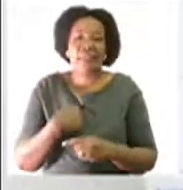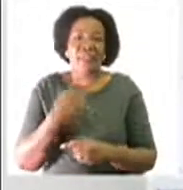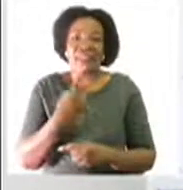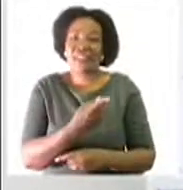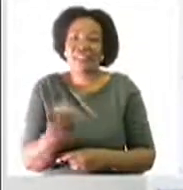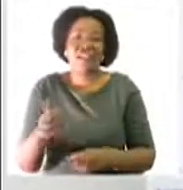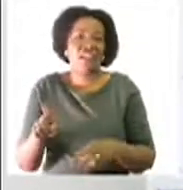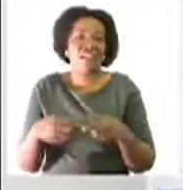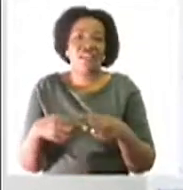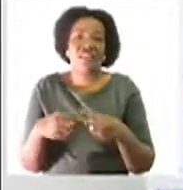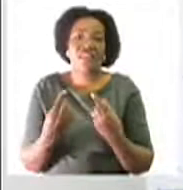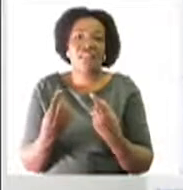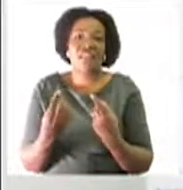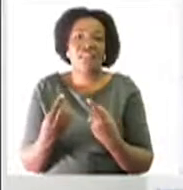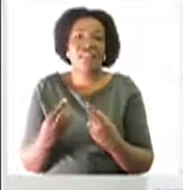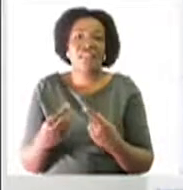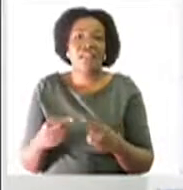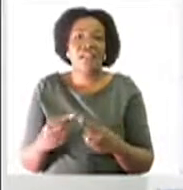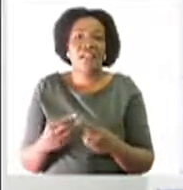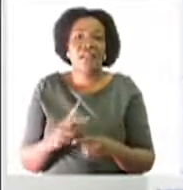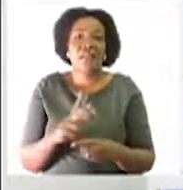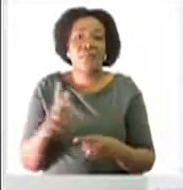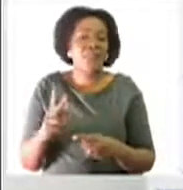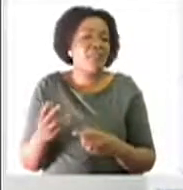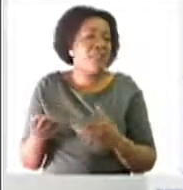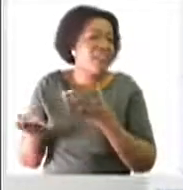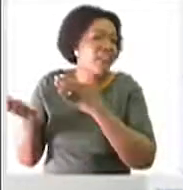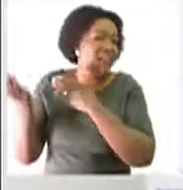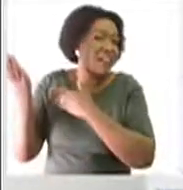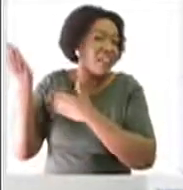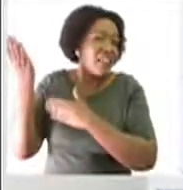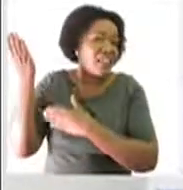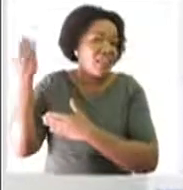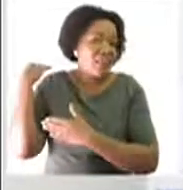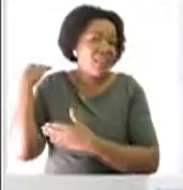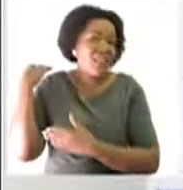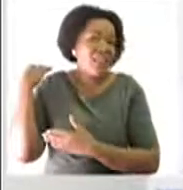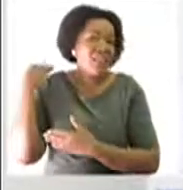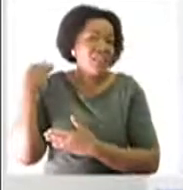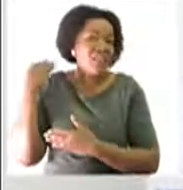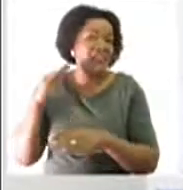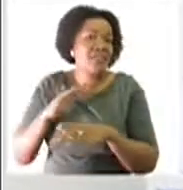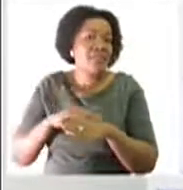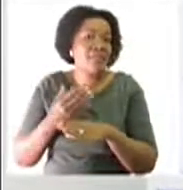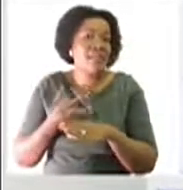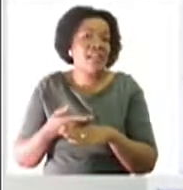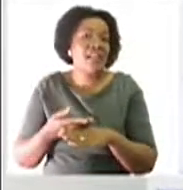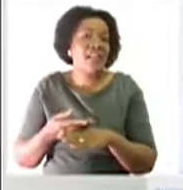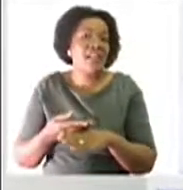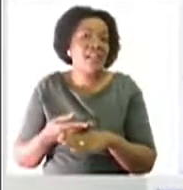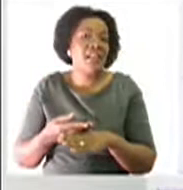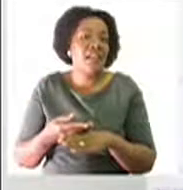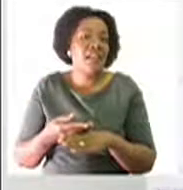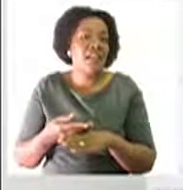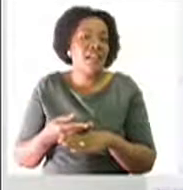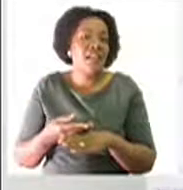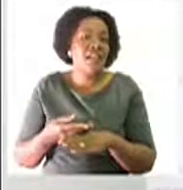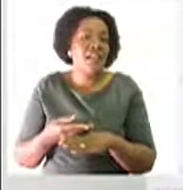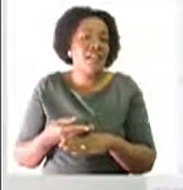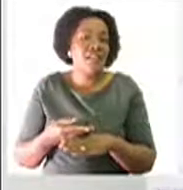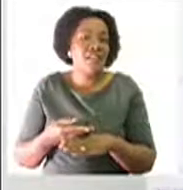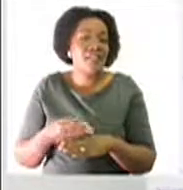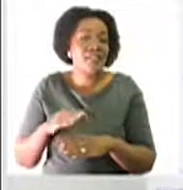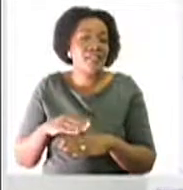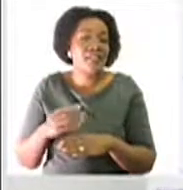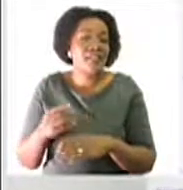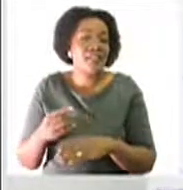can use all the pronouns but in the past tense. For example, if you want to say something which you are having now, if you